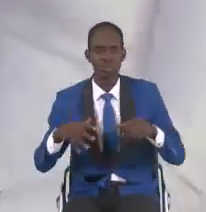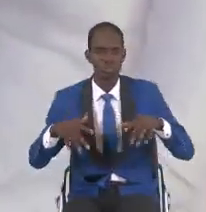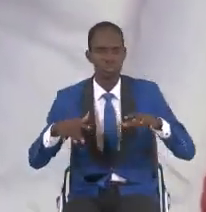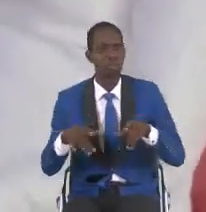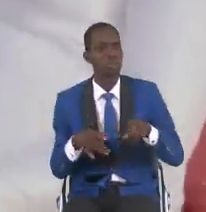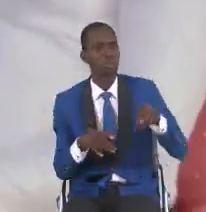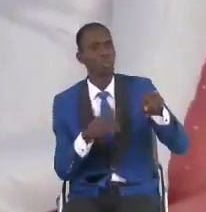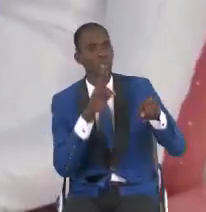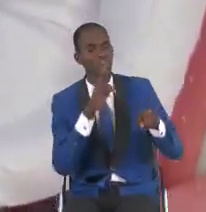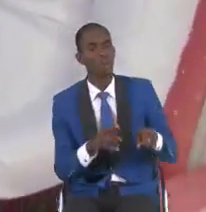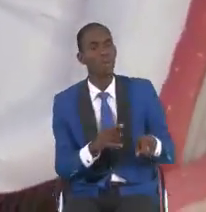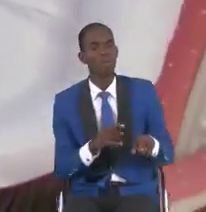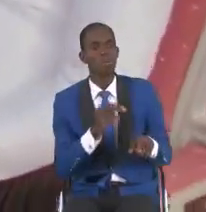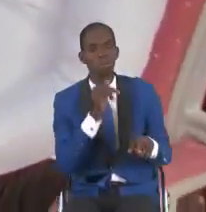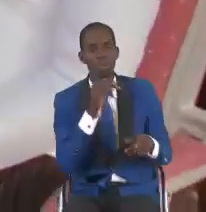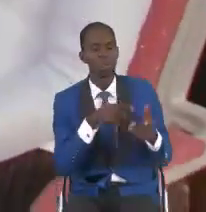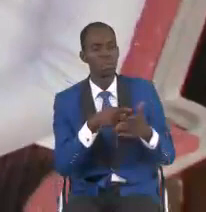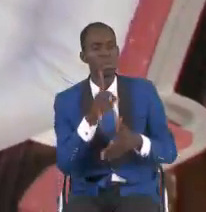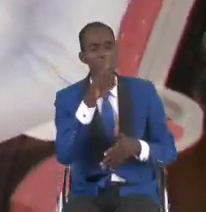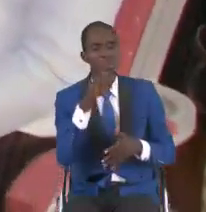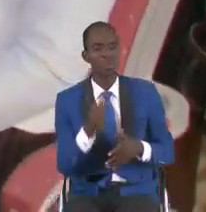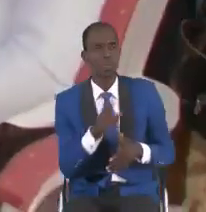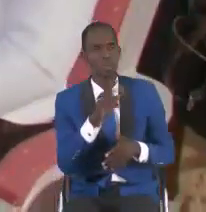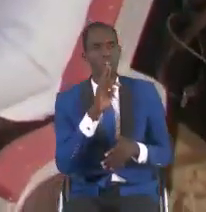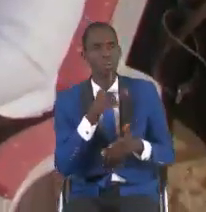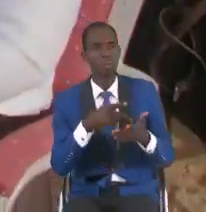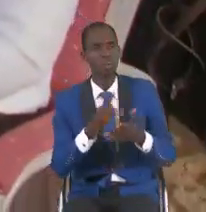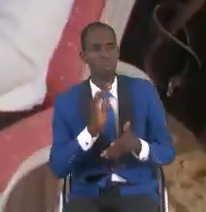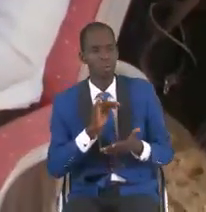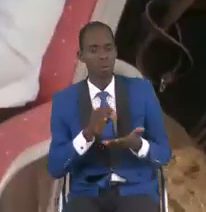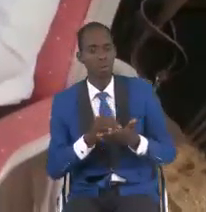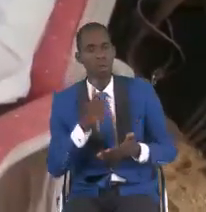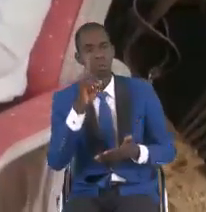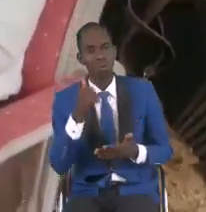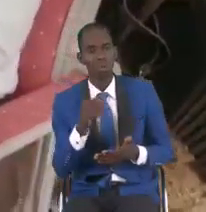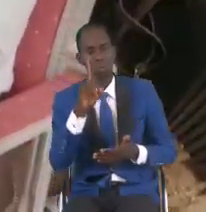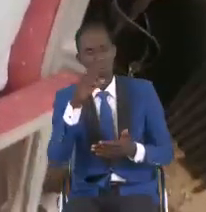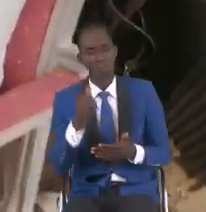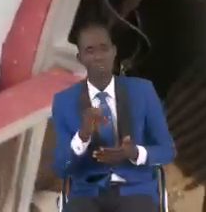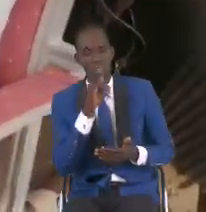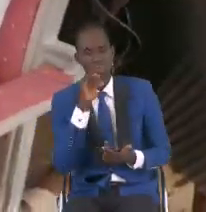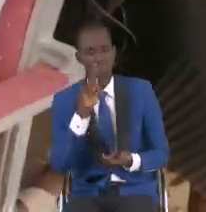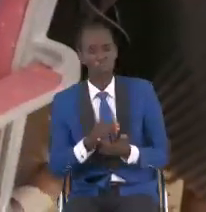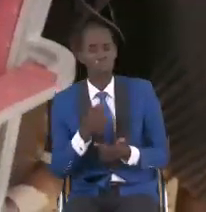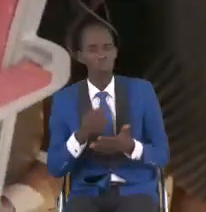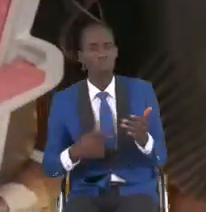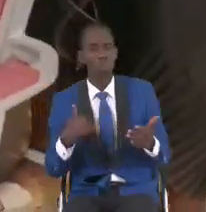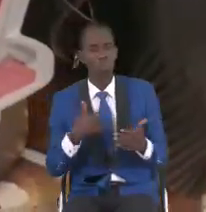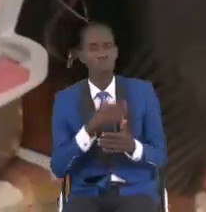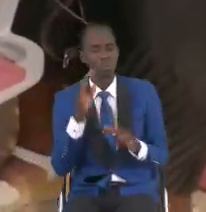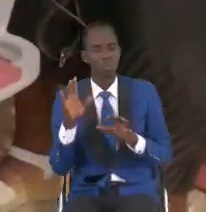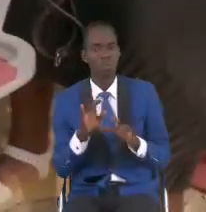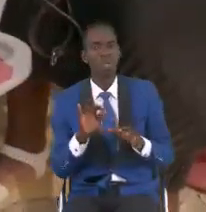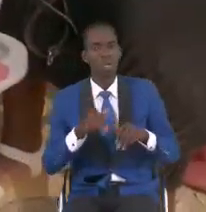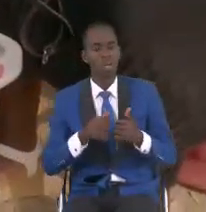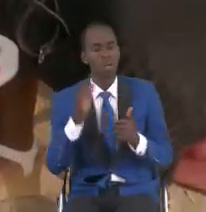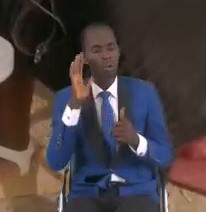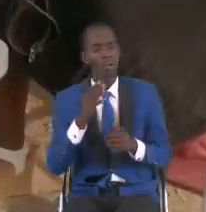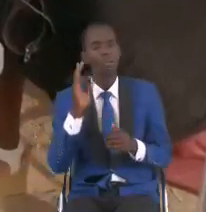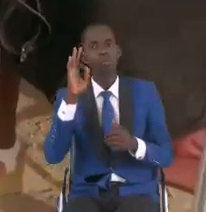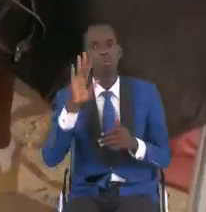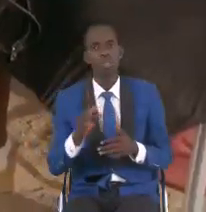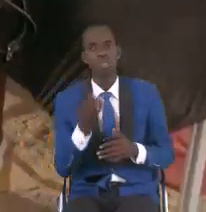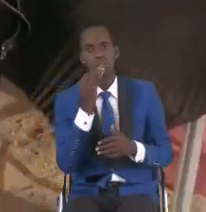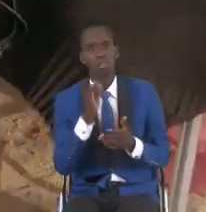your tithe, you are not paying the offering. Look at our offering, everything is gone down. What are we going to do? Is the pastor going to eat? That one is not a good